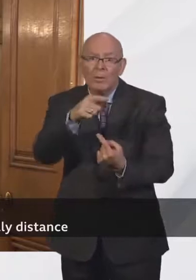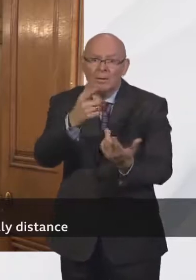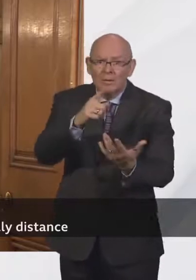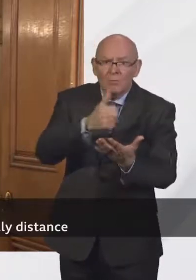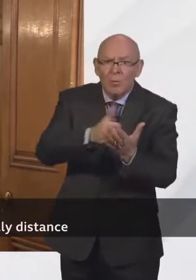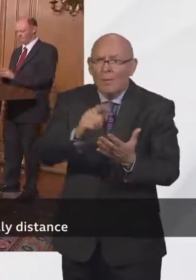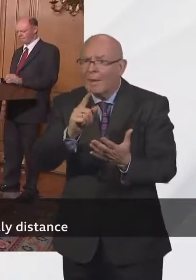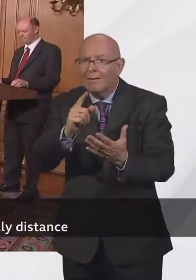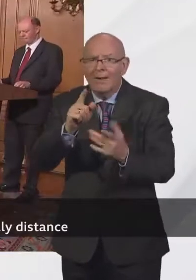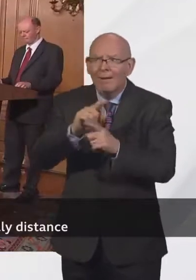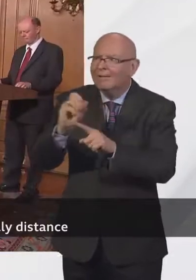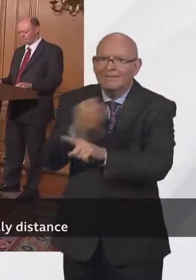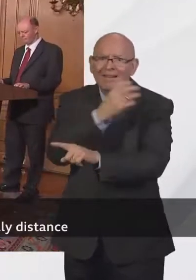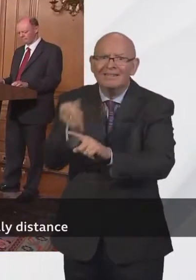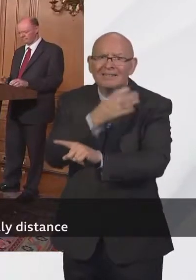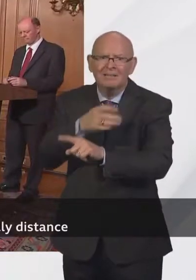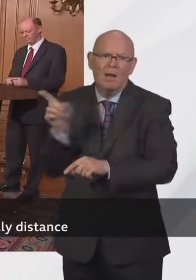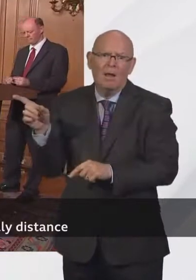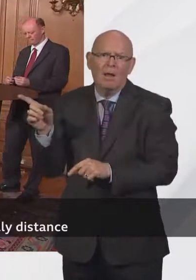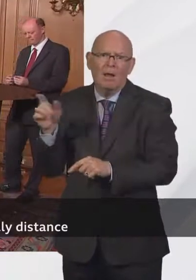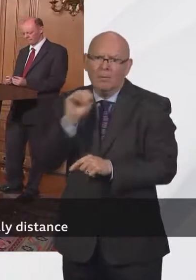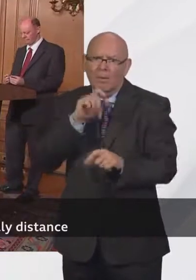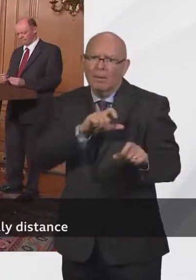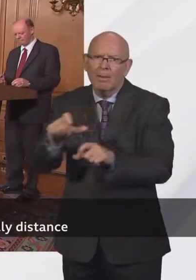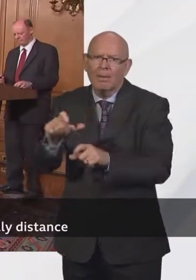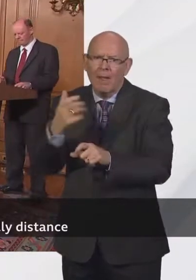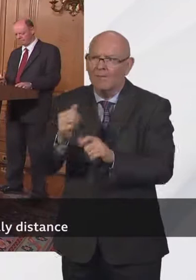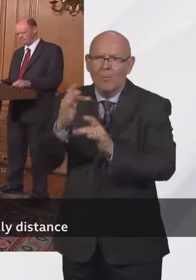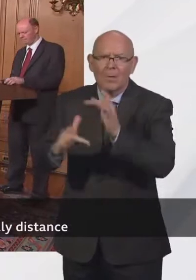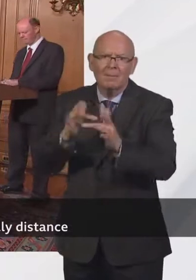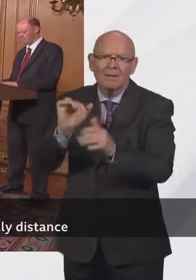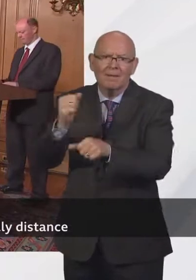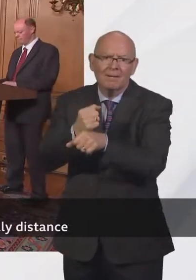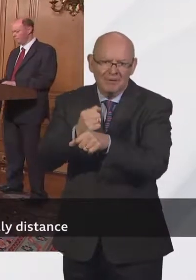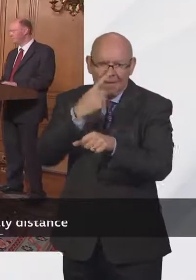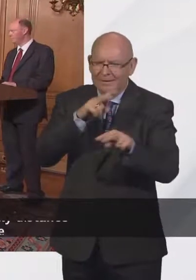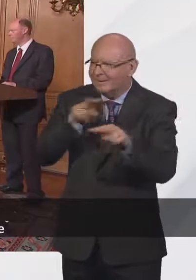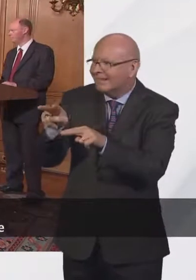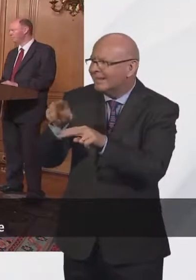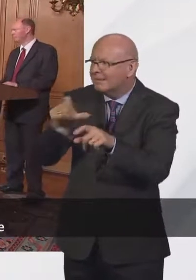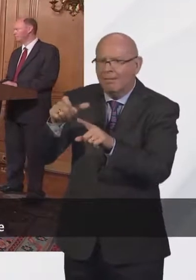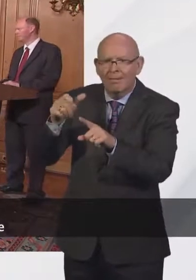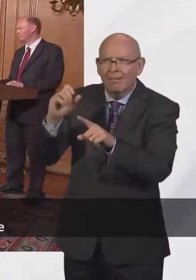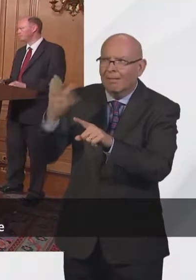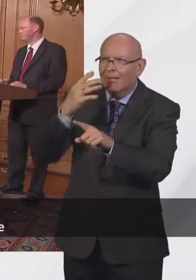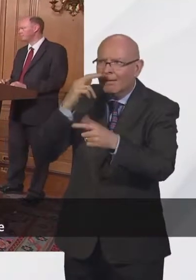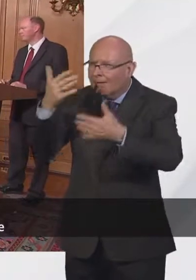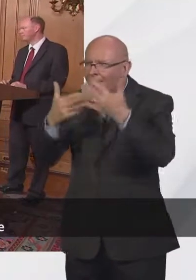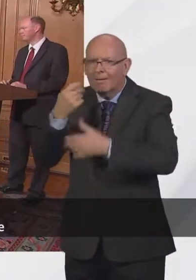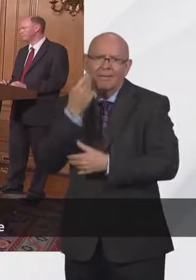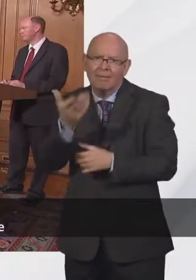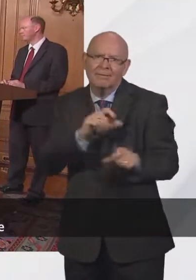to our questions, first of all, from the public. Can we go first to Suzanne in Chesterfield?